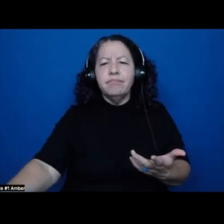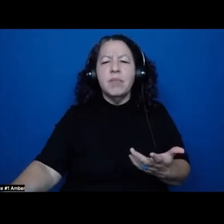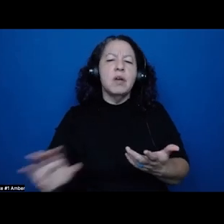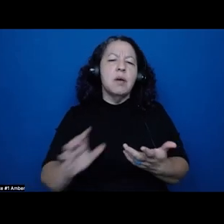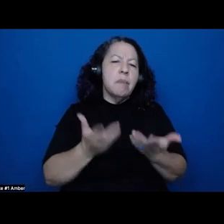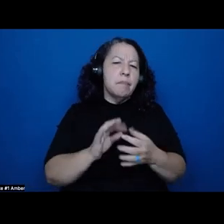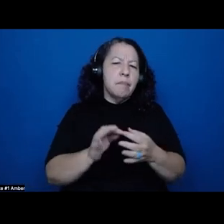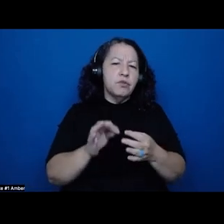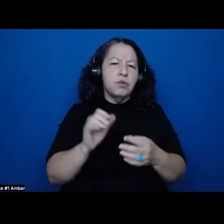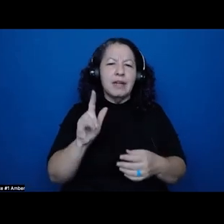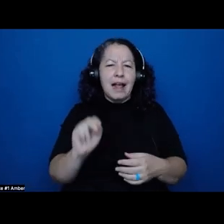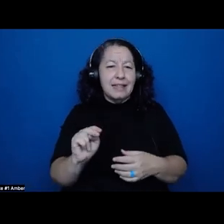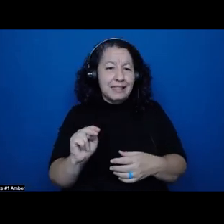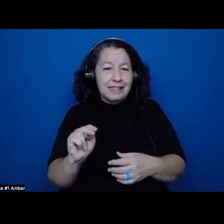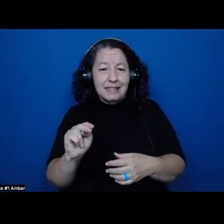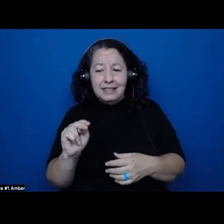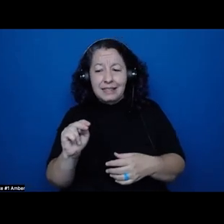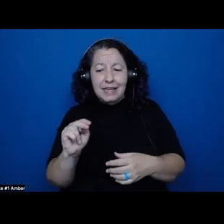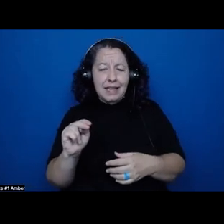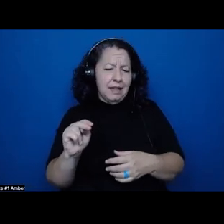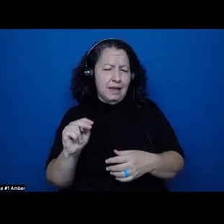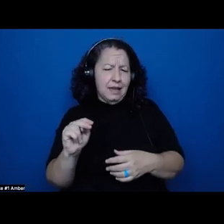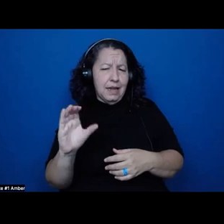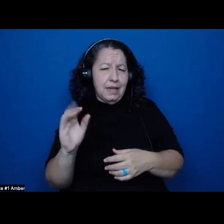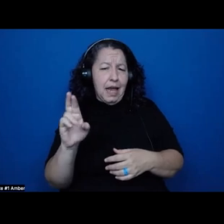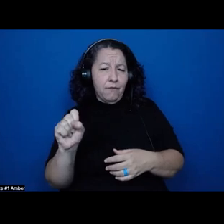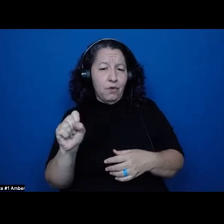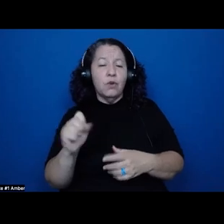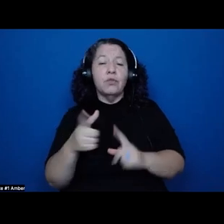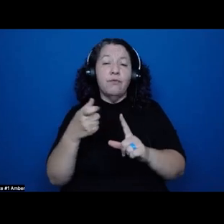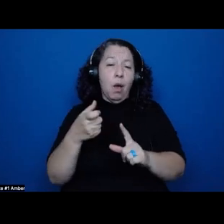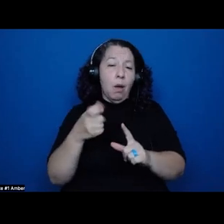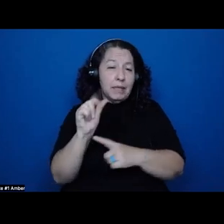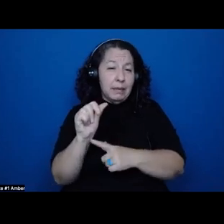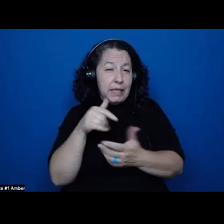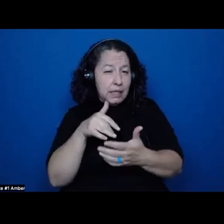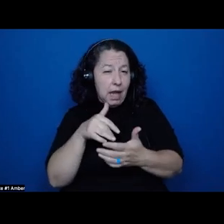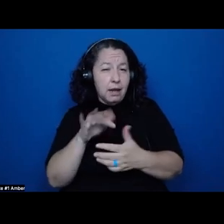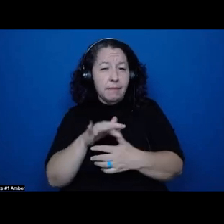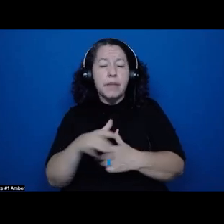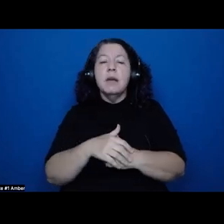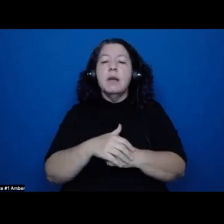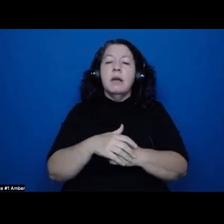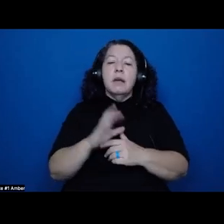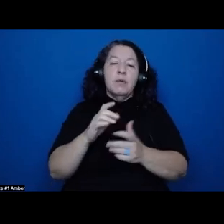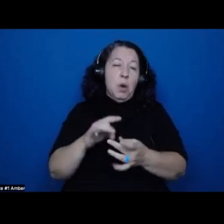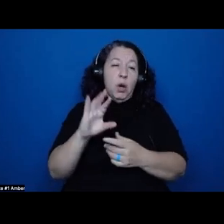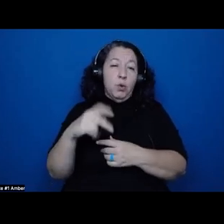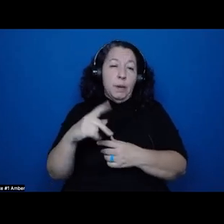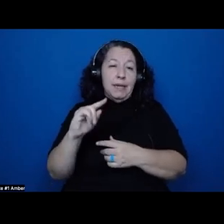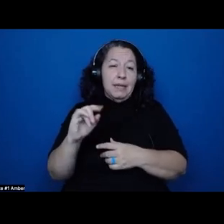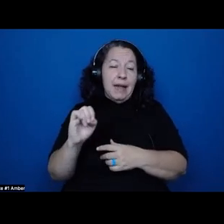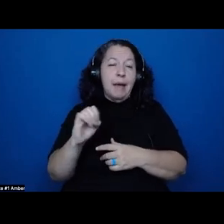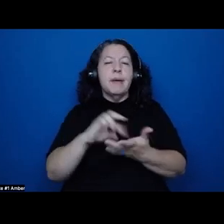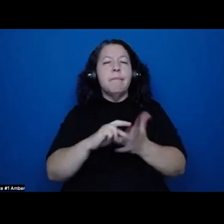crip time. So this comes from, as you'll know, disability studies, and Alison talks about it as rather than bending disabled